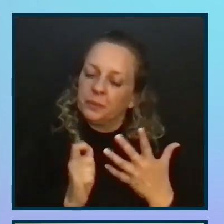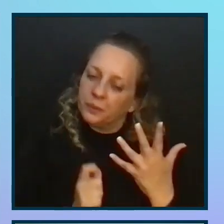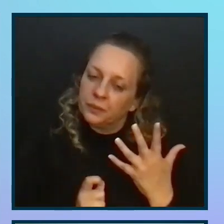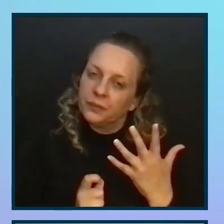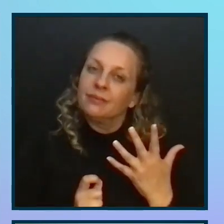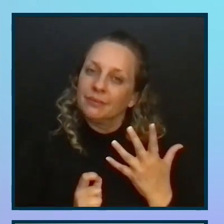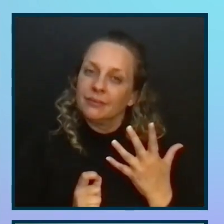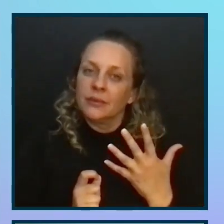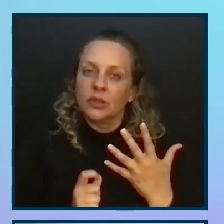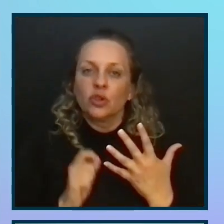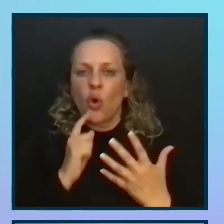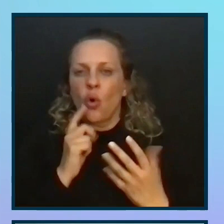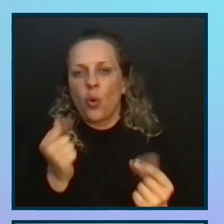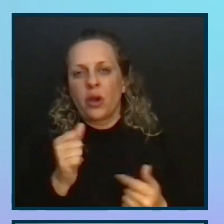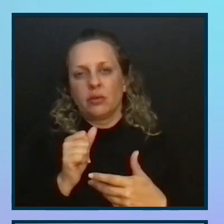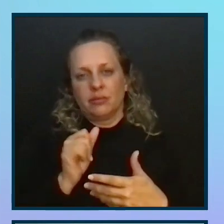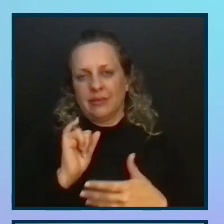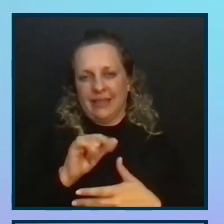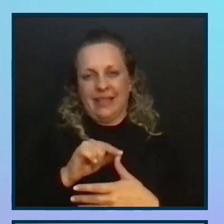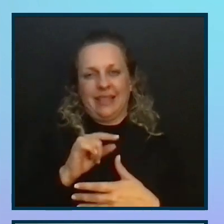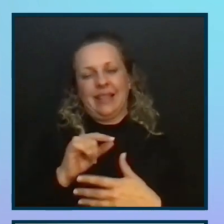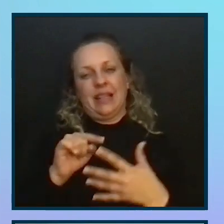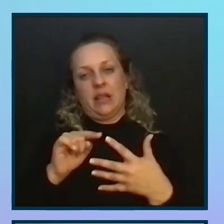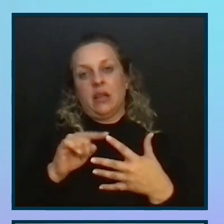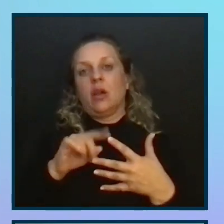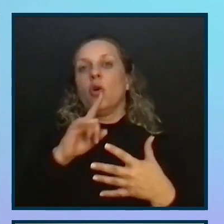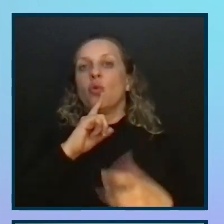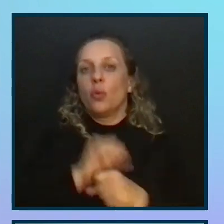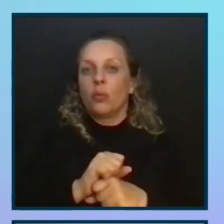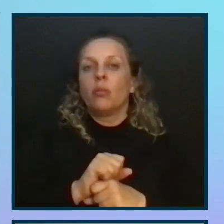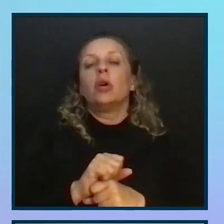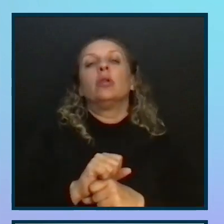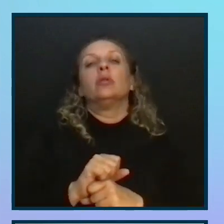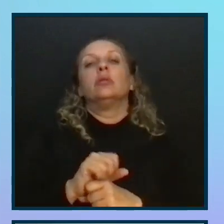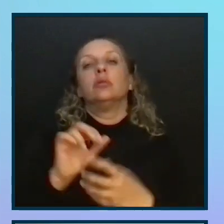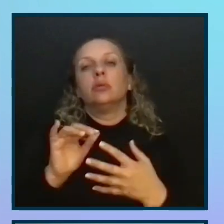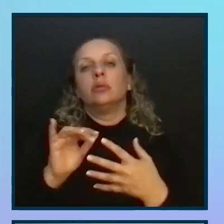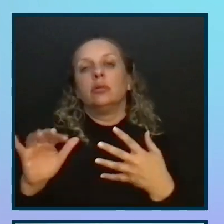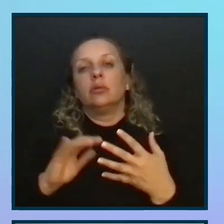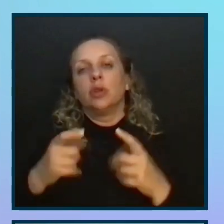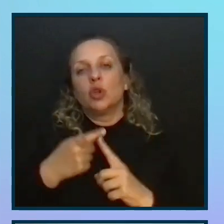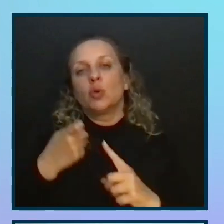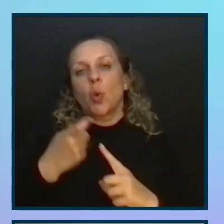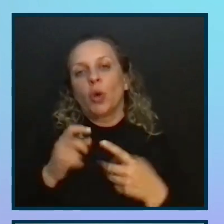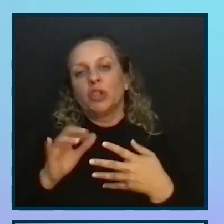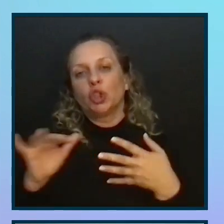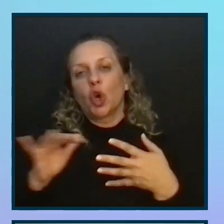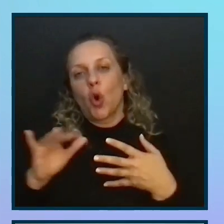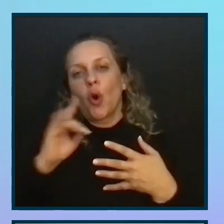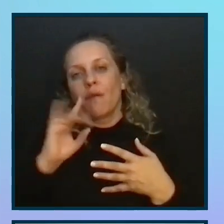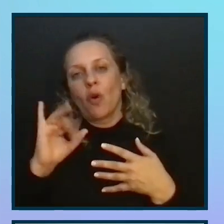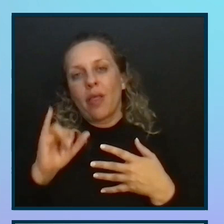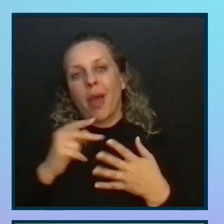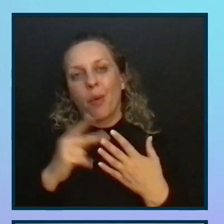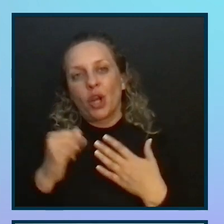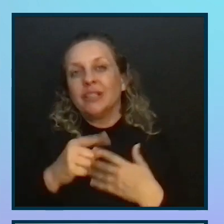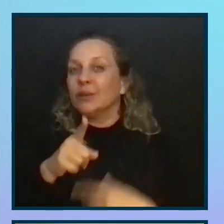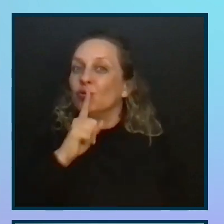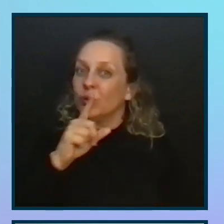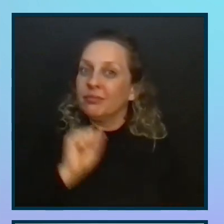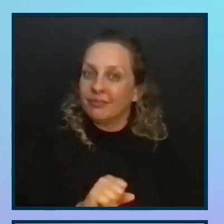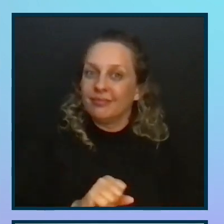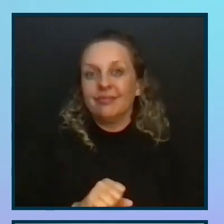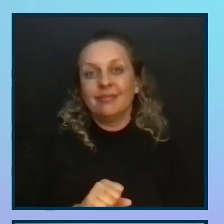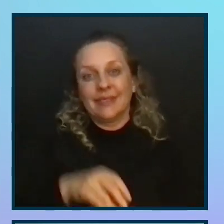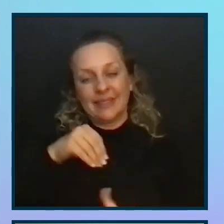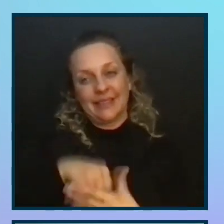code change. So I'm actually in the real source code for the Axe extension. This isn't some fake project. And I